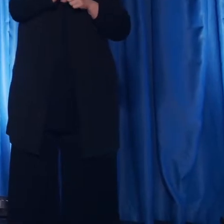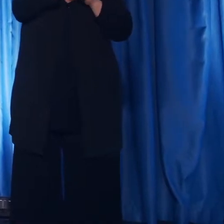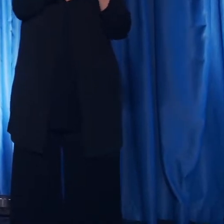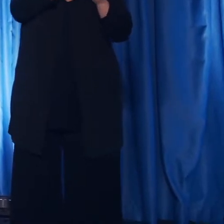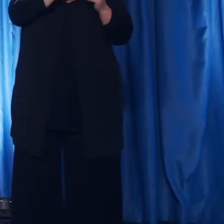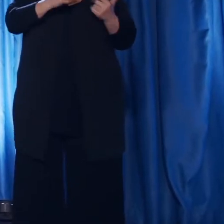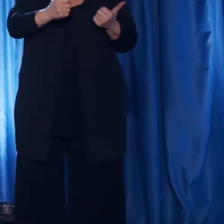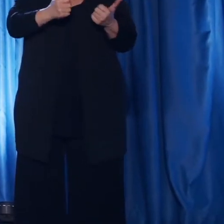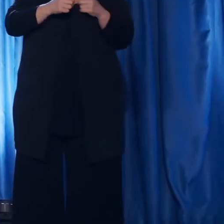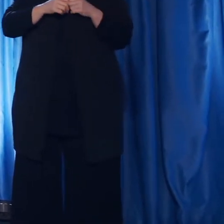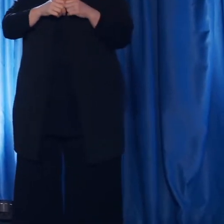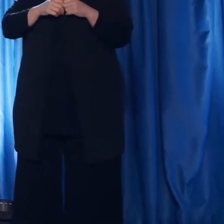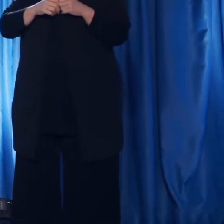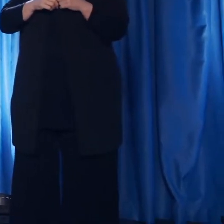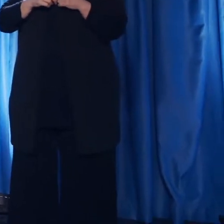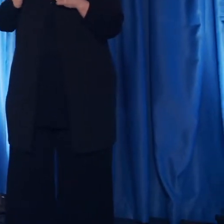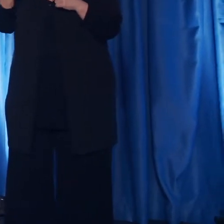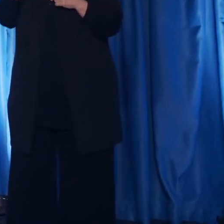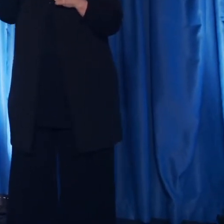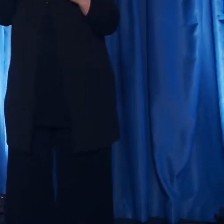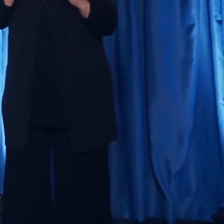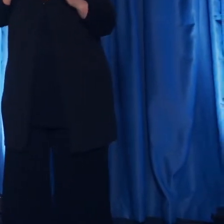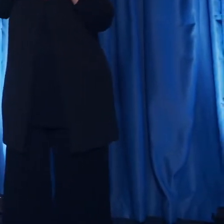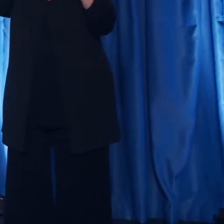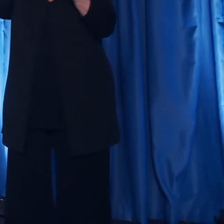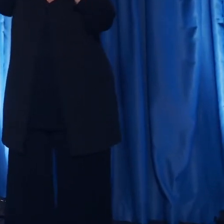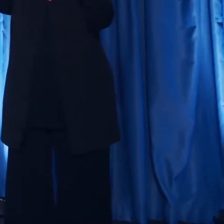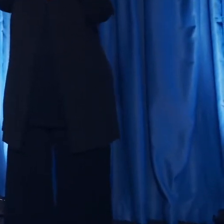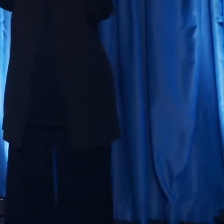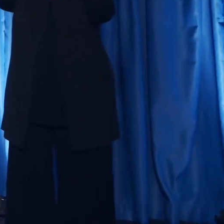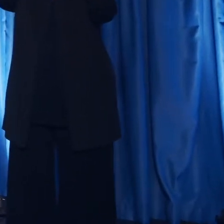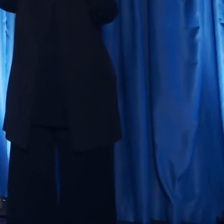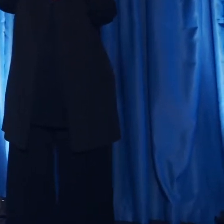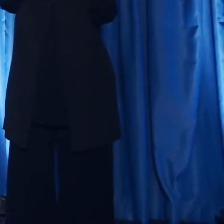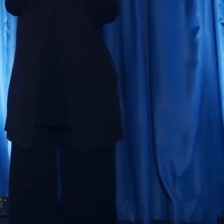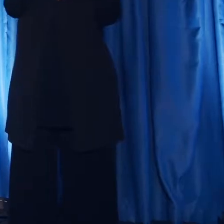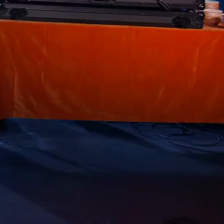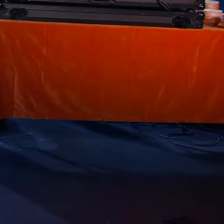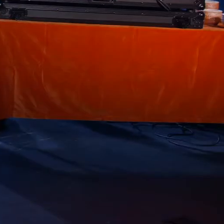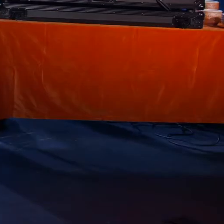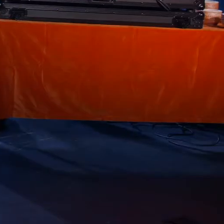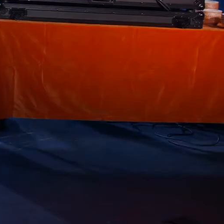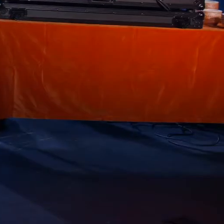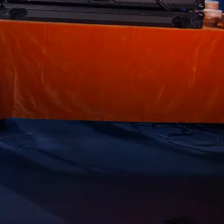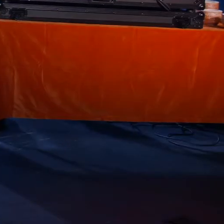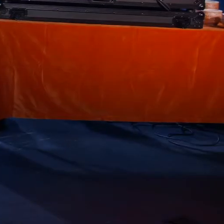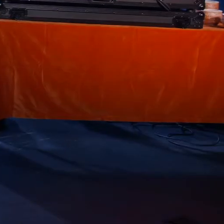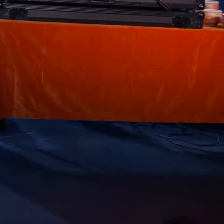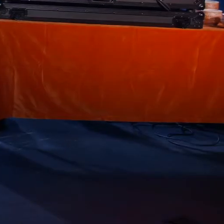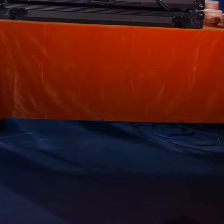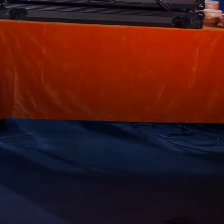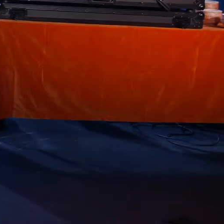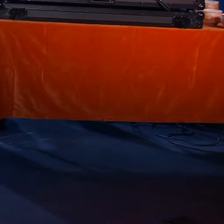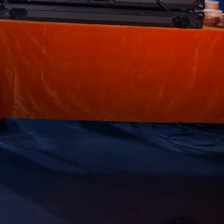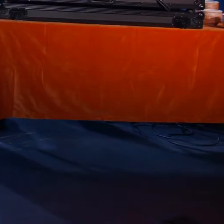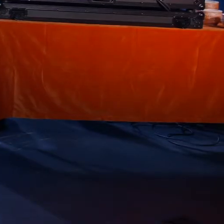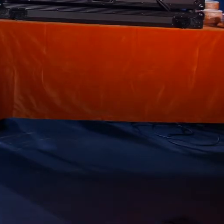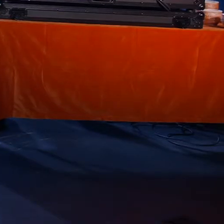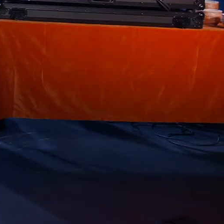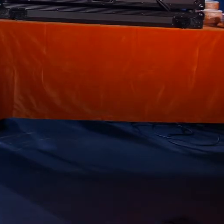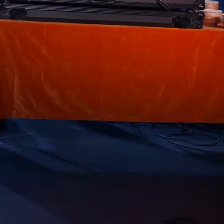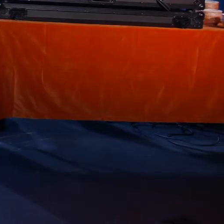Remember that this is just one way to celebrate artists in our community. Everyone needs encouragement from time to time.